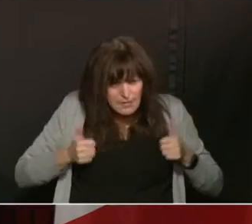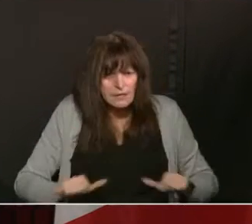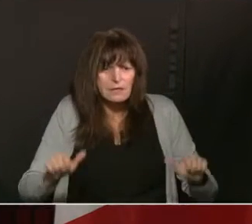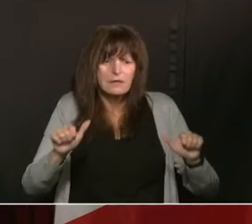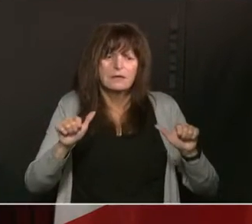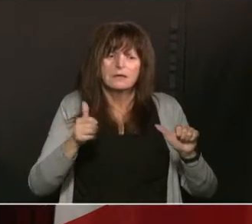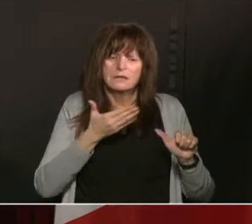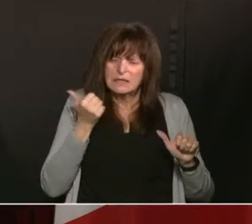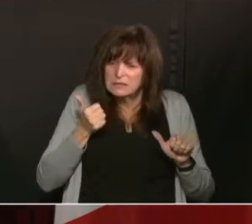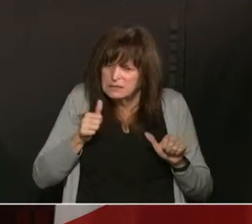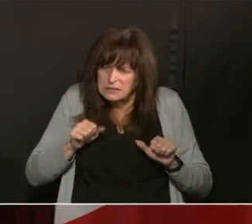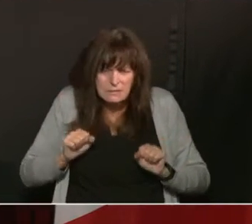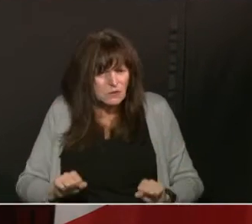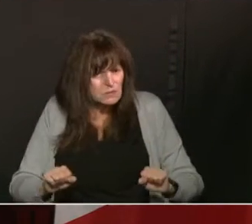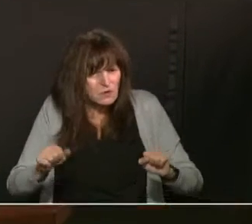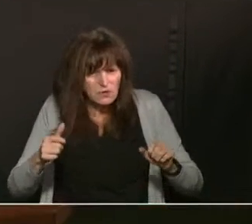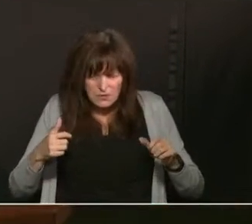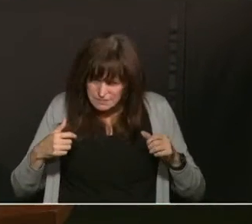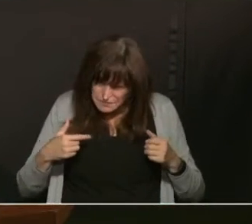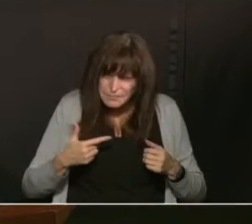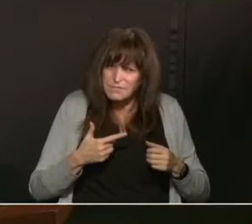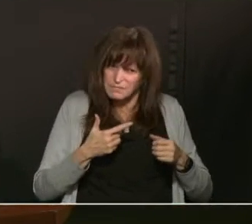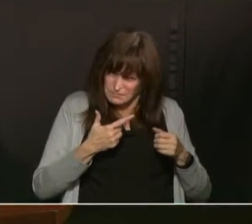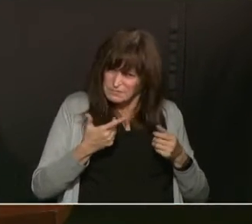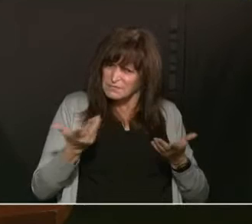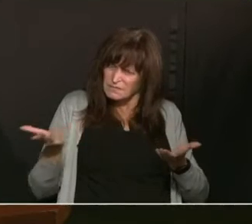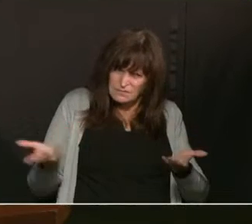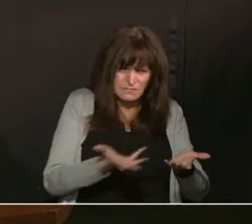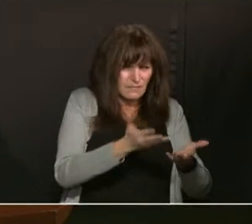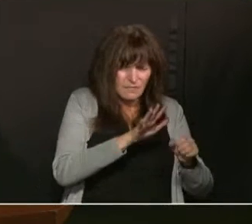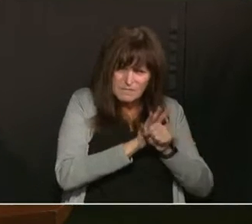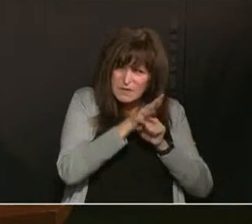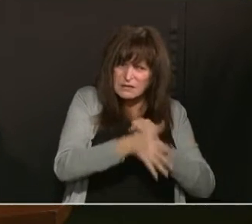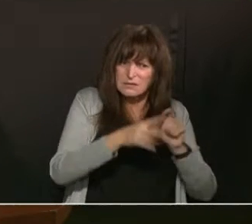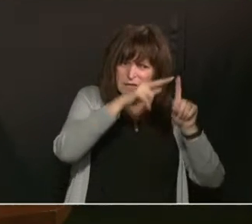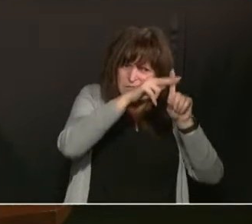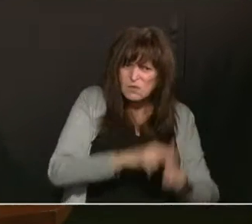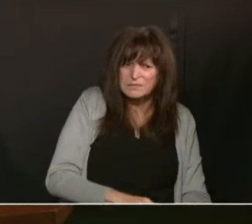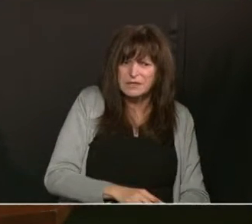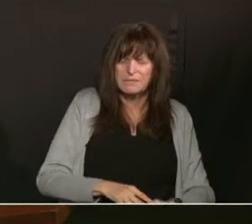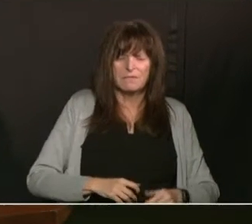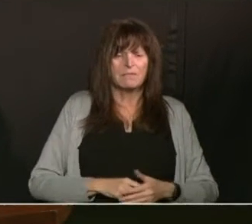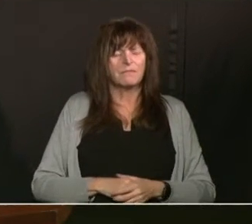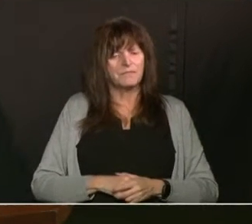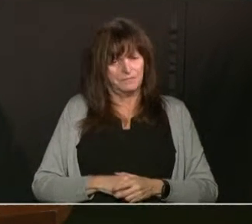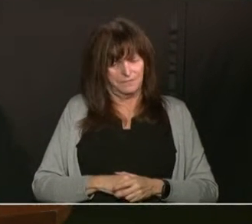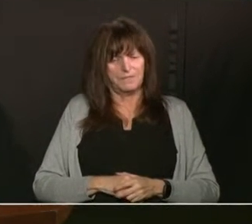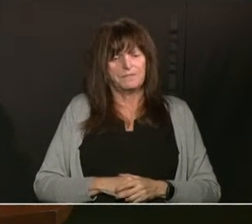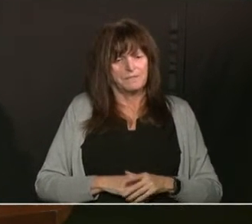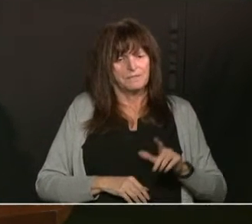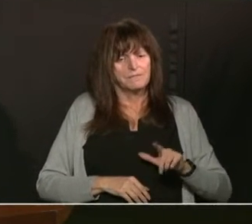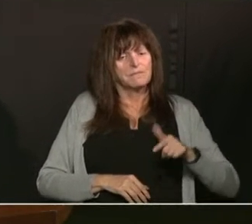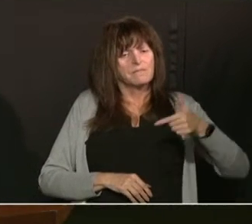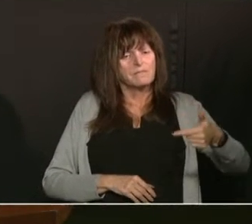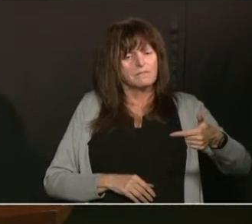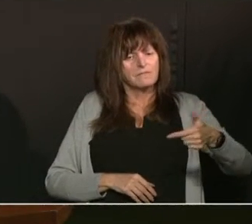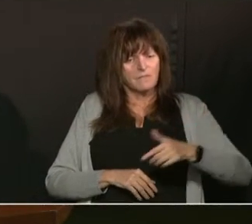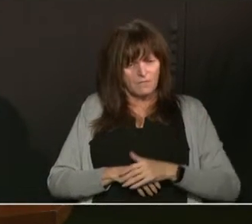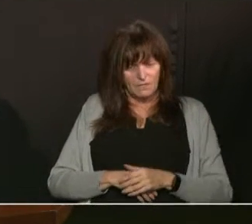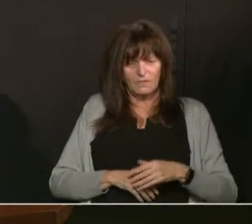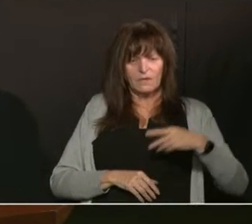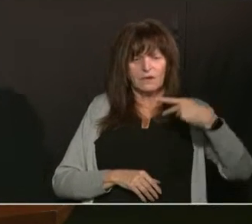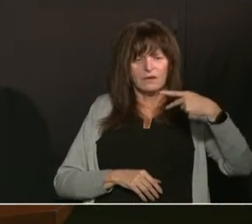of appointments. Next question. From Anthony Fury at the Post Media. Please go ahead.